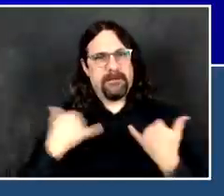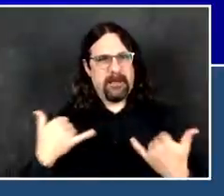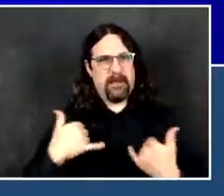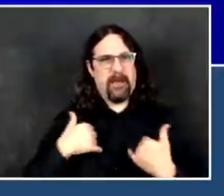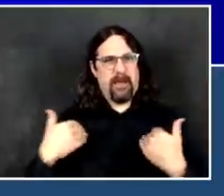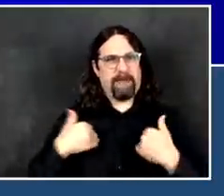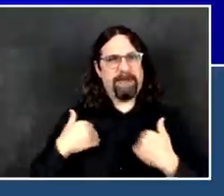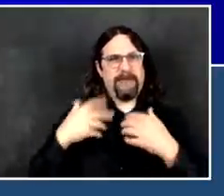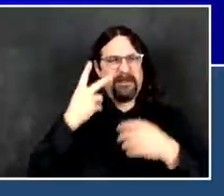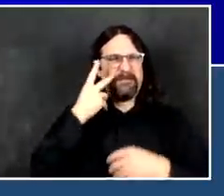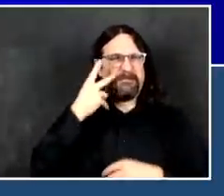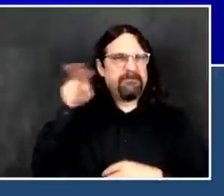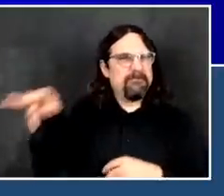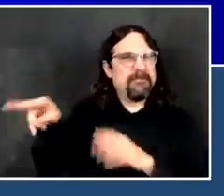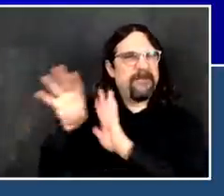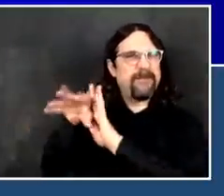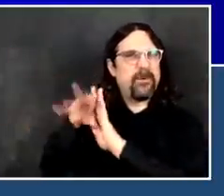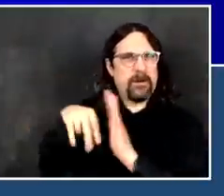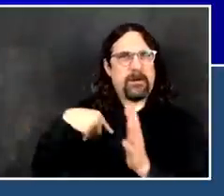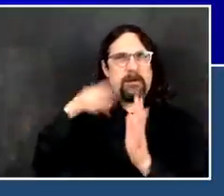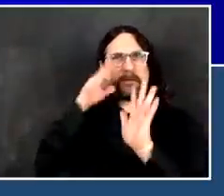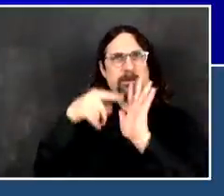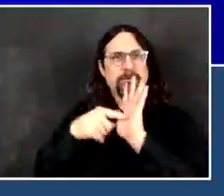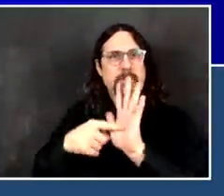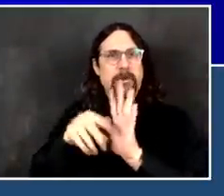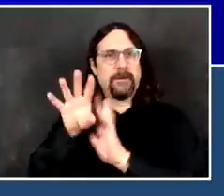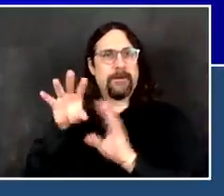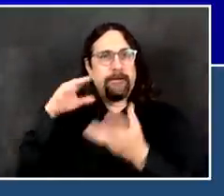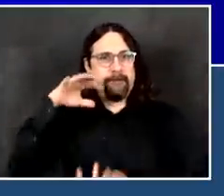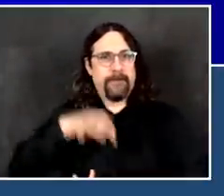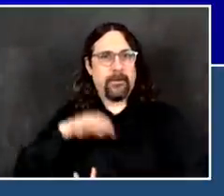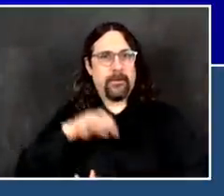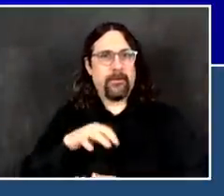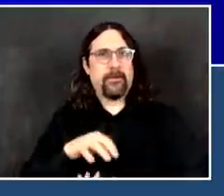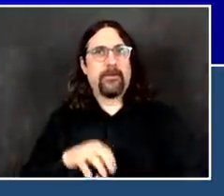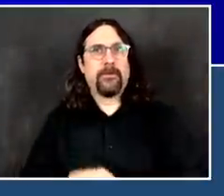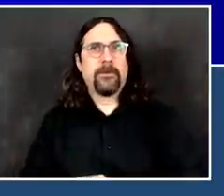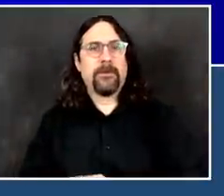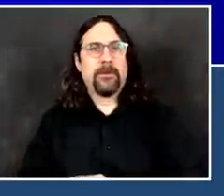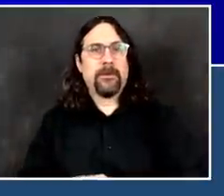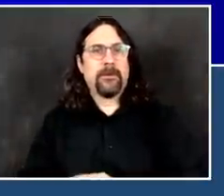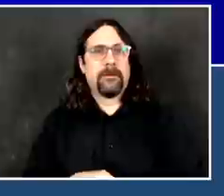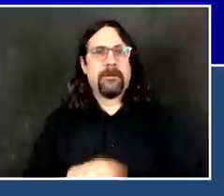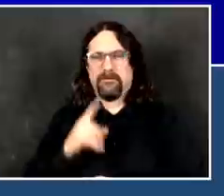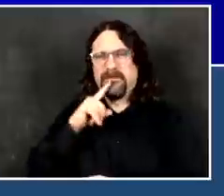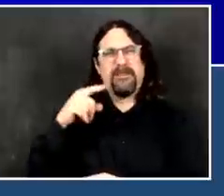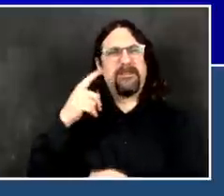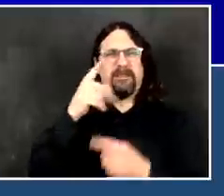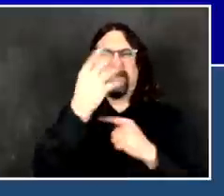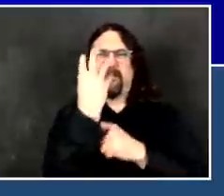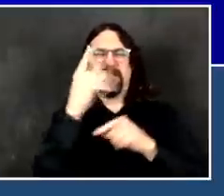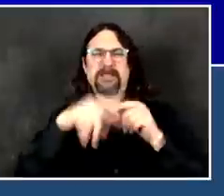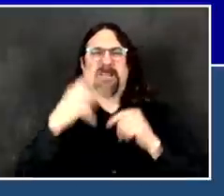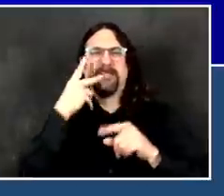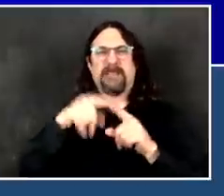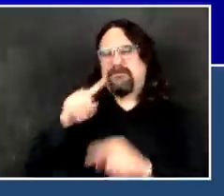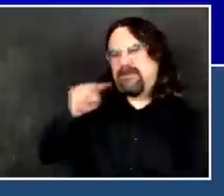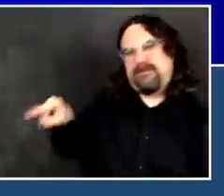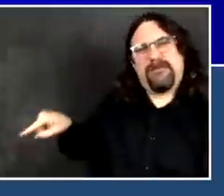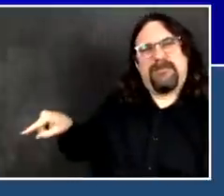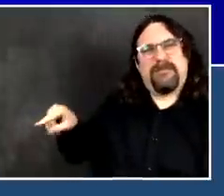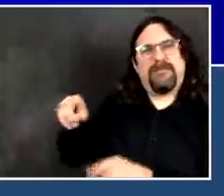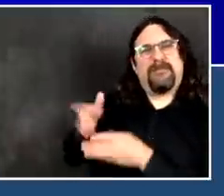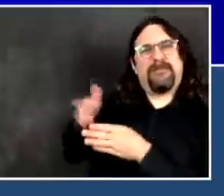a simple piece of machinery. This is something complex. This is something challenging to make. Nothing like this was